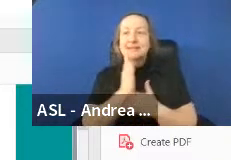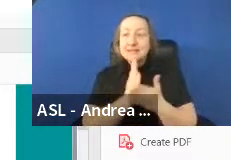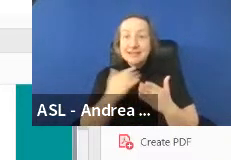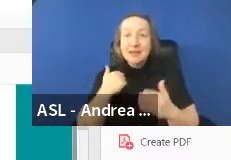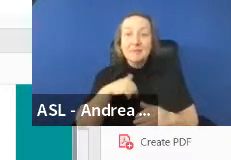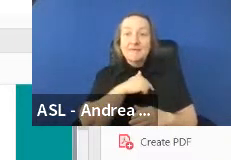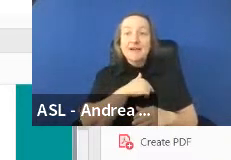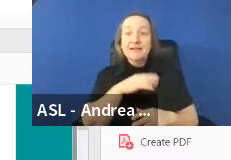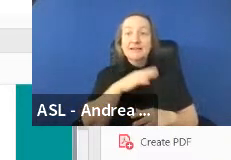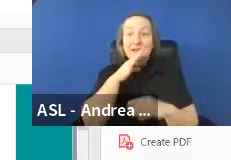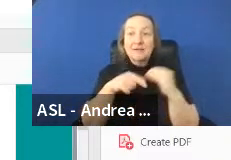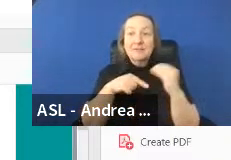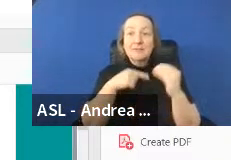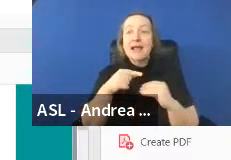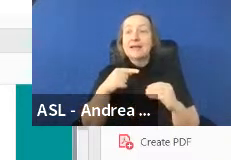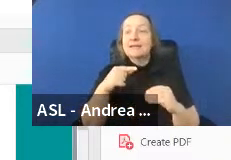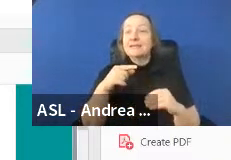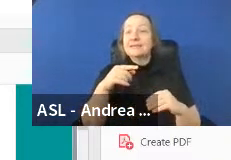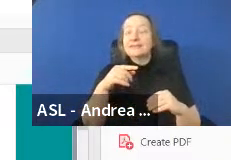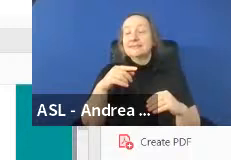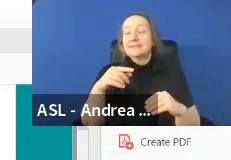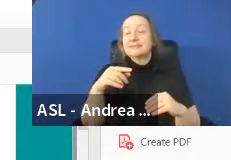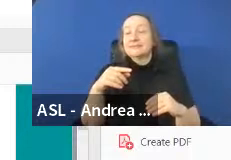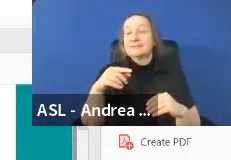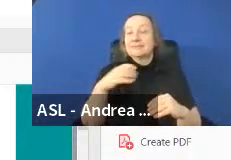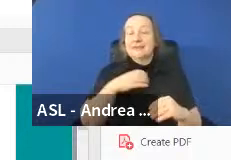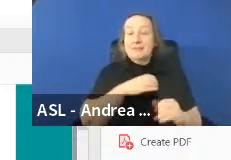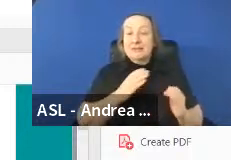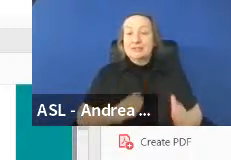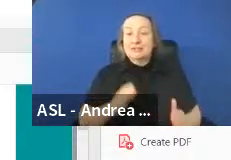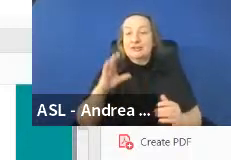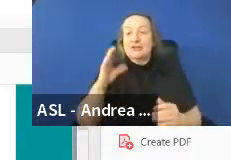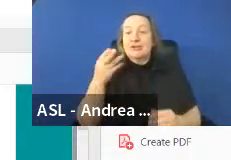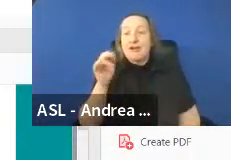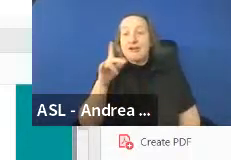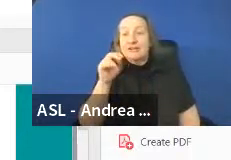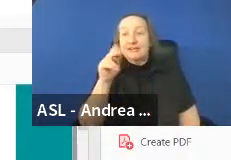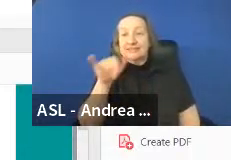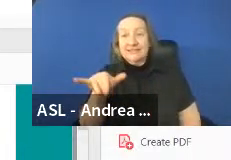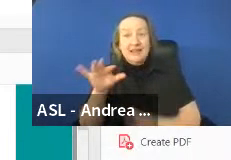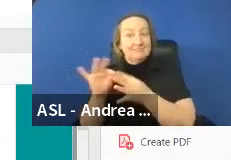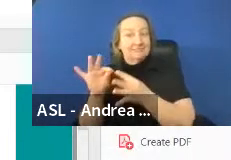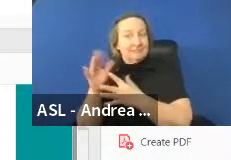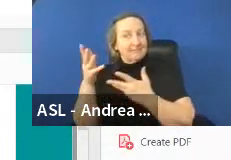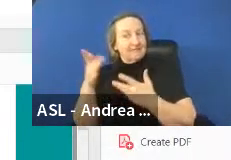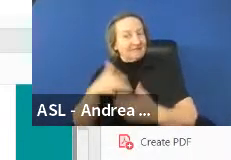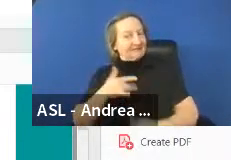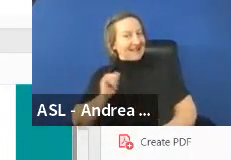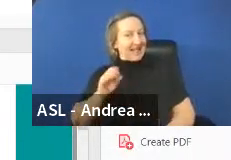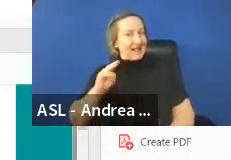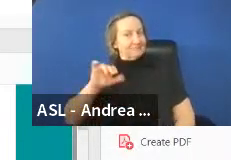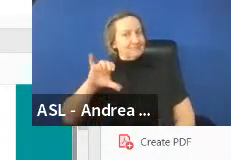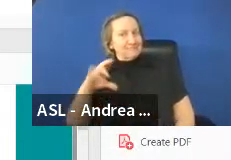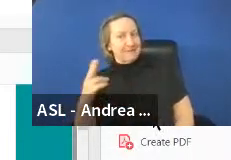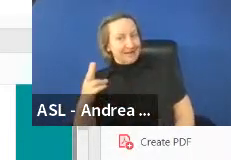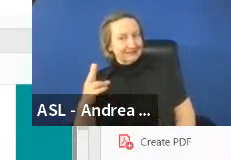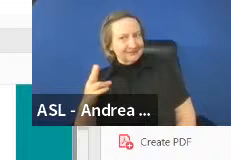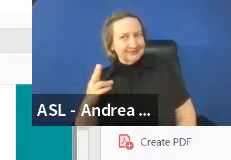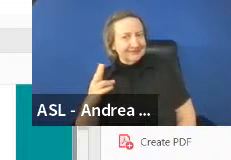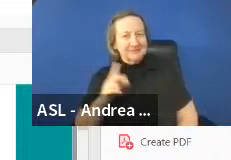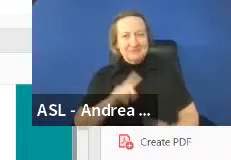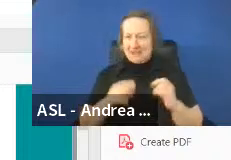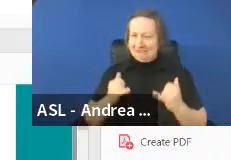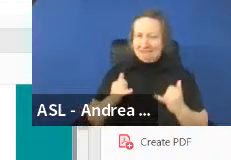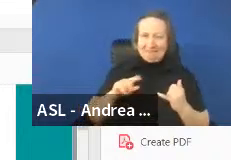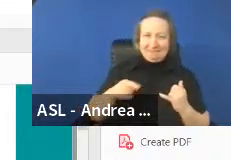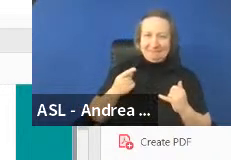referencing Commissioner Hardesty's earlier statement, it may feel like March already, but it is only January 20th. And so